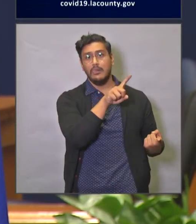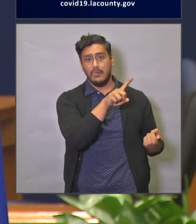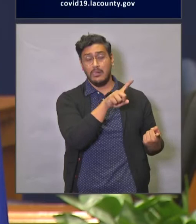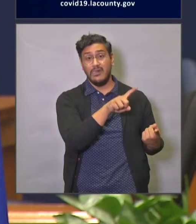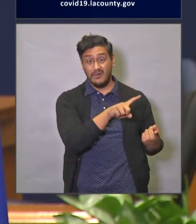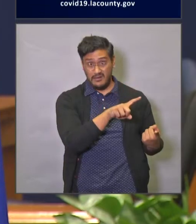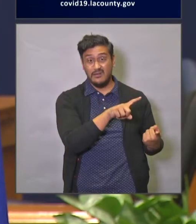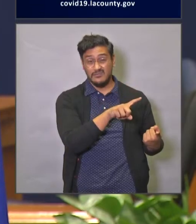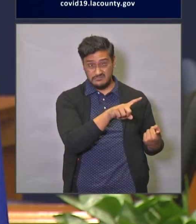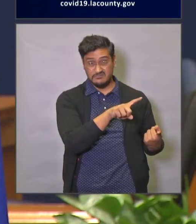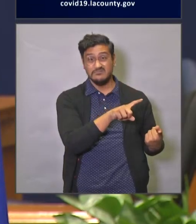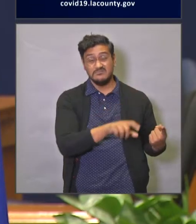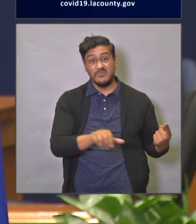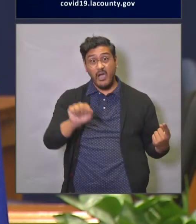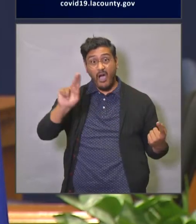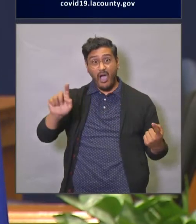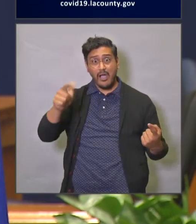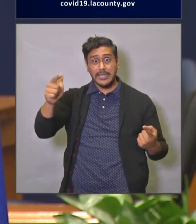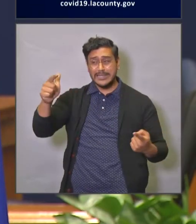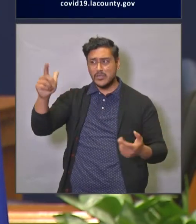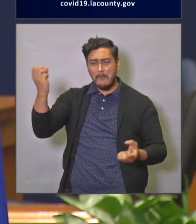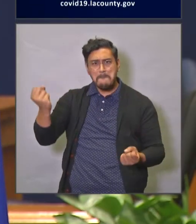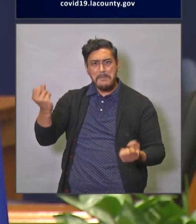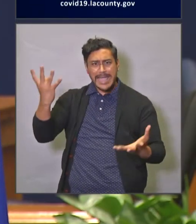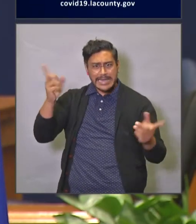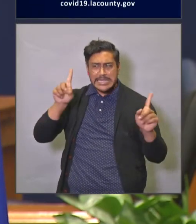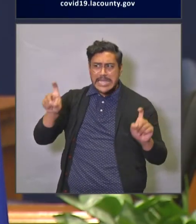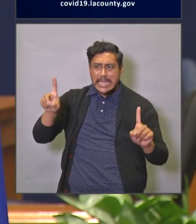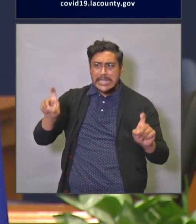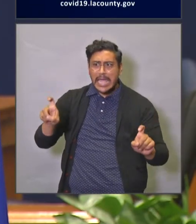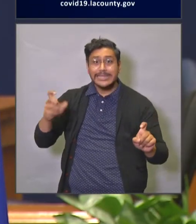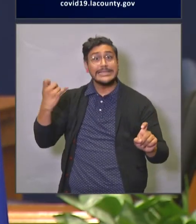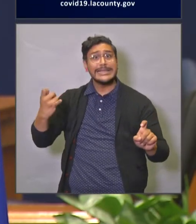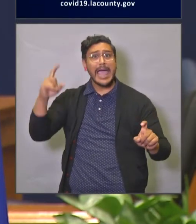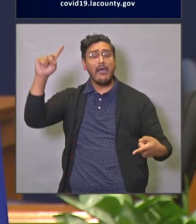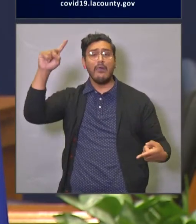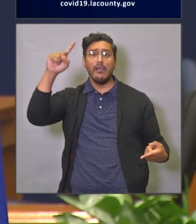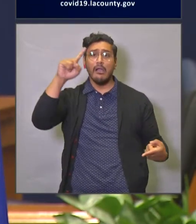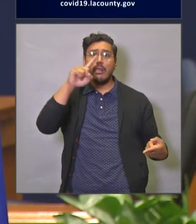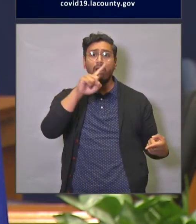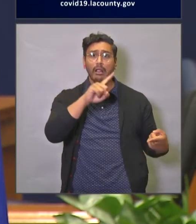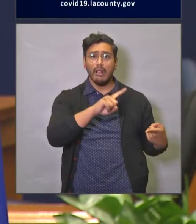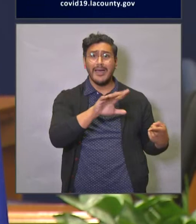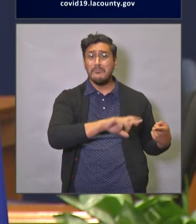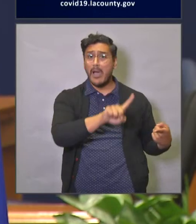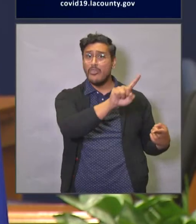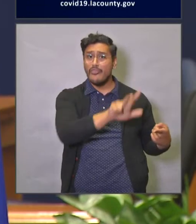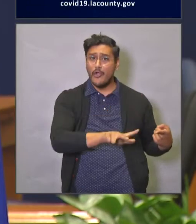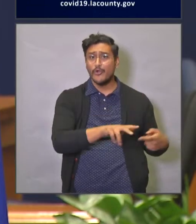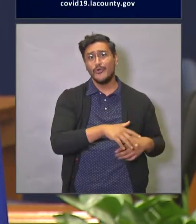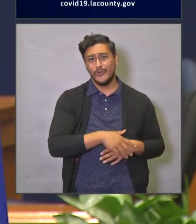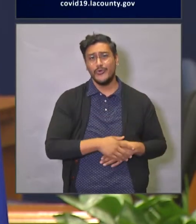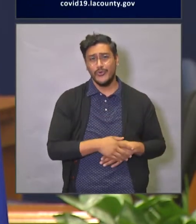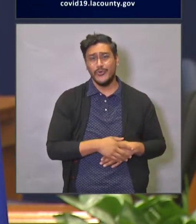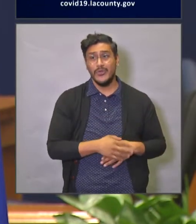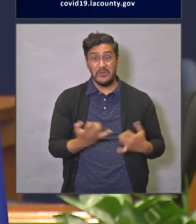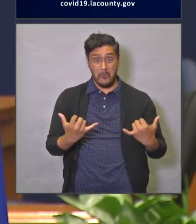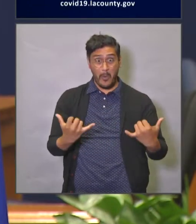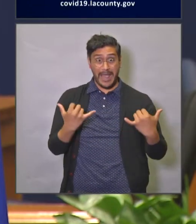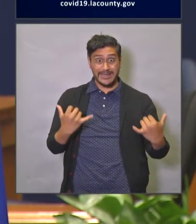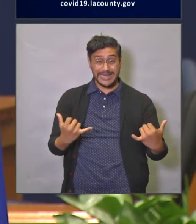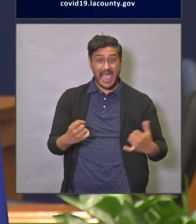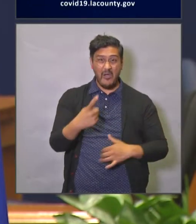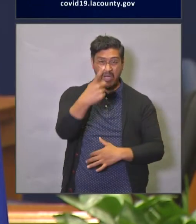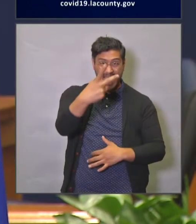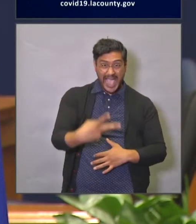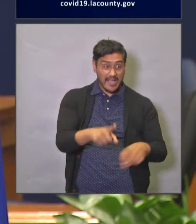a third or almost a half of what they were earlier in August. Currently, about a half of the county's overall testing sites,